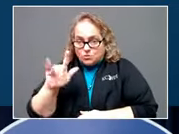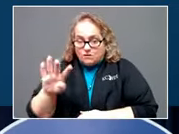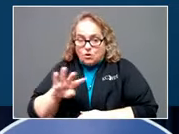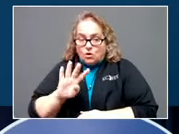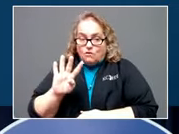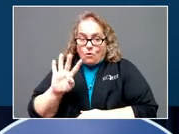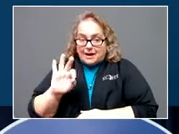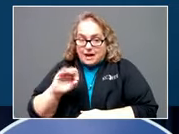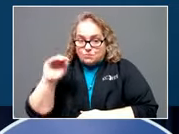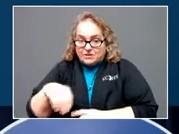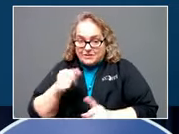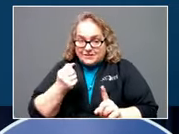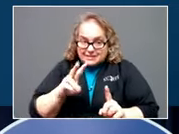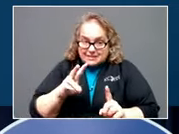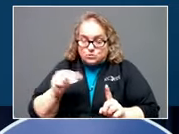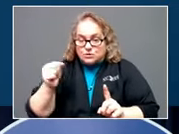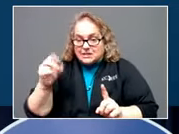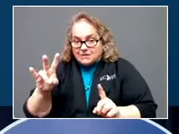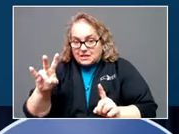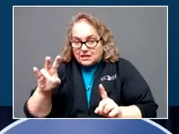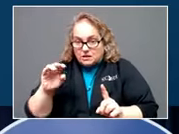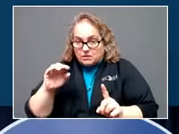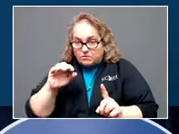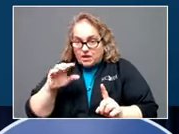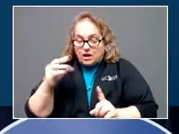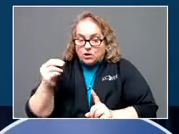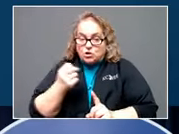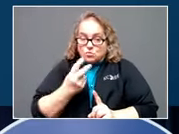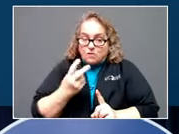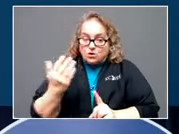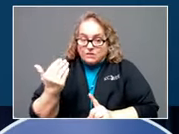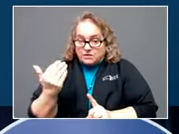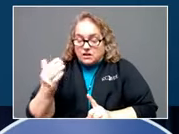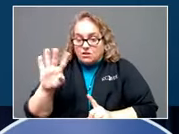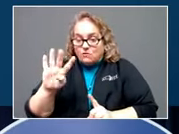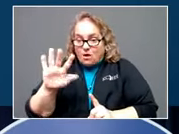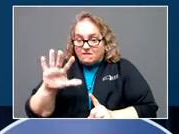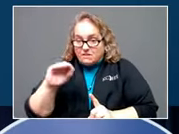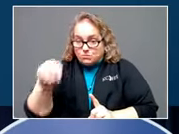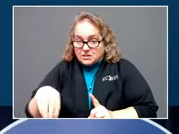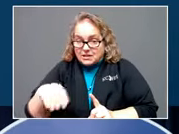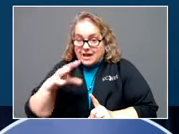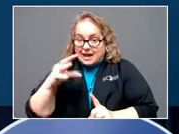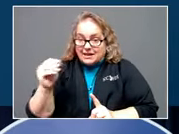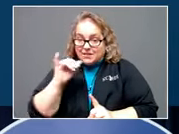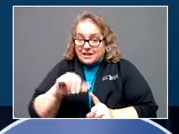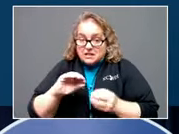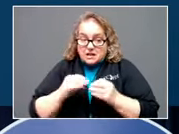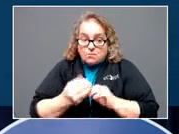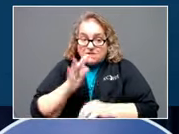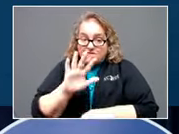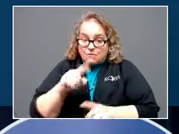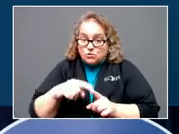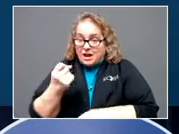of 16 to 17-year-olds, 12 to 15, 45%, and this number 5 to 11 just went